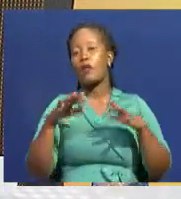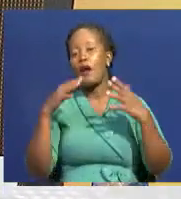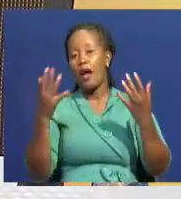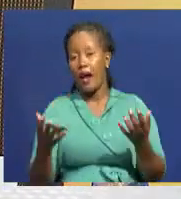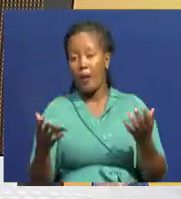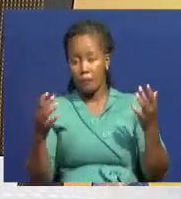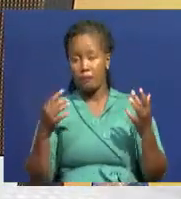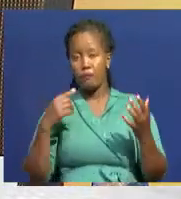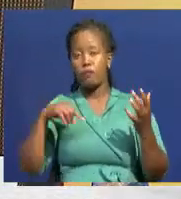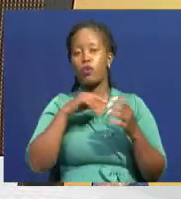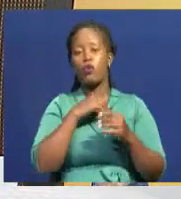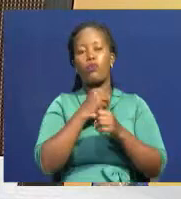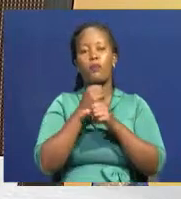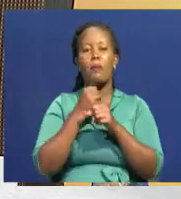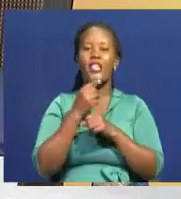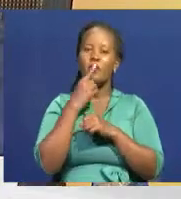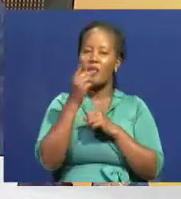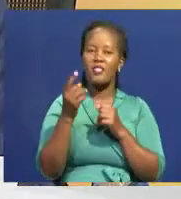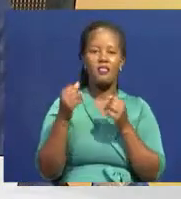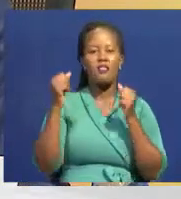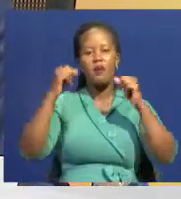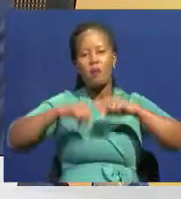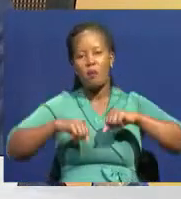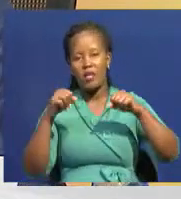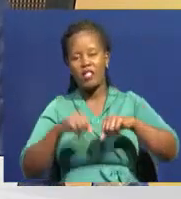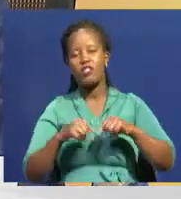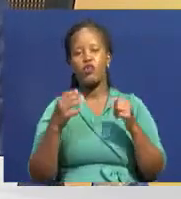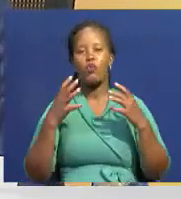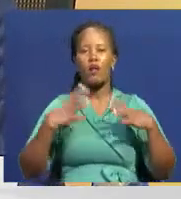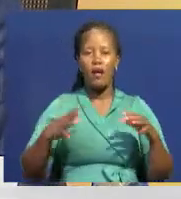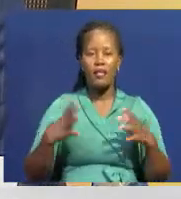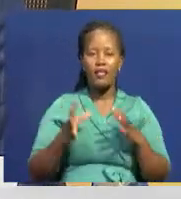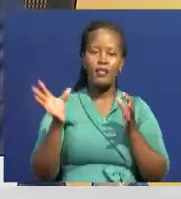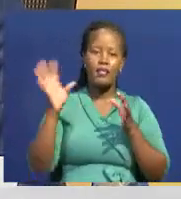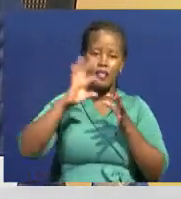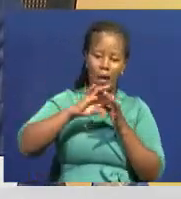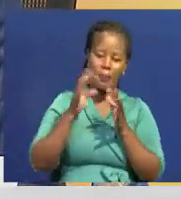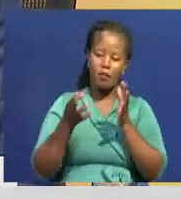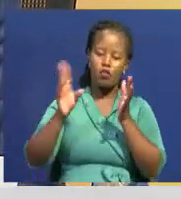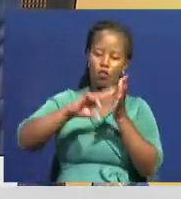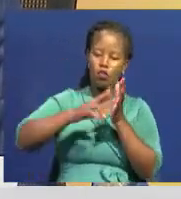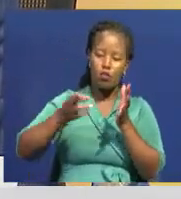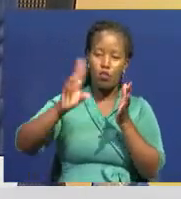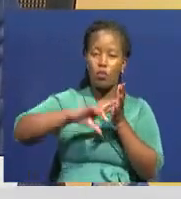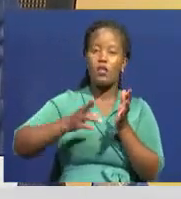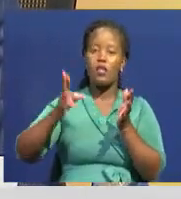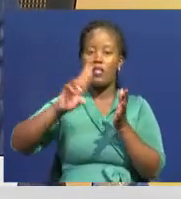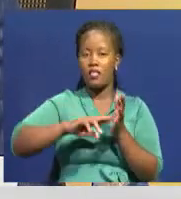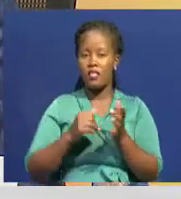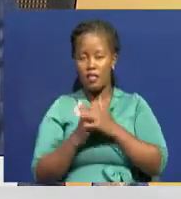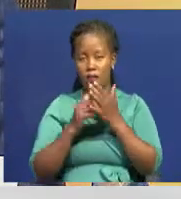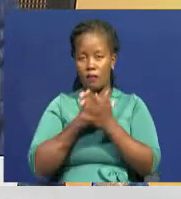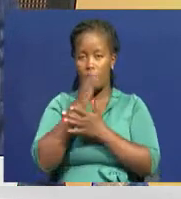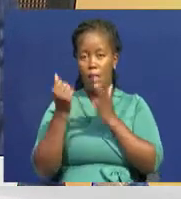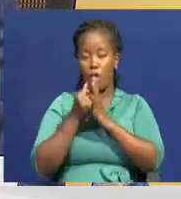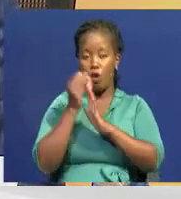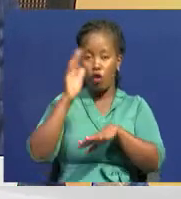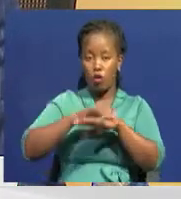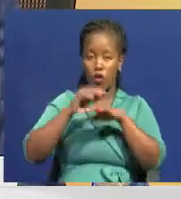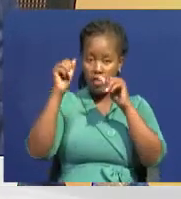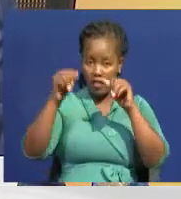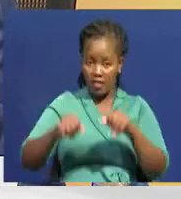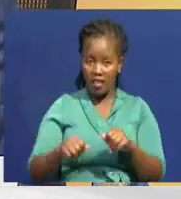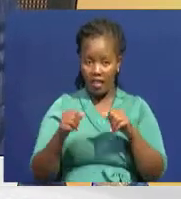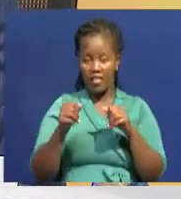our potential or esteemed client come in to register? These can be found in our websites. We have